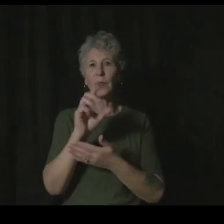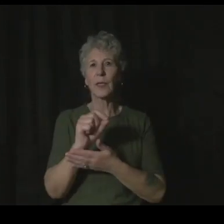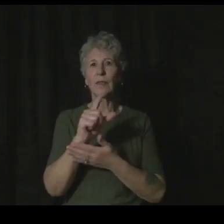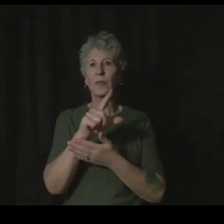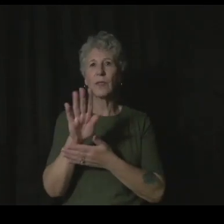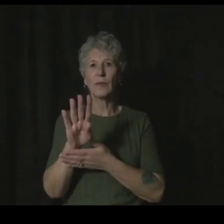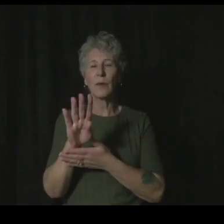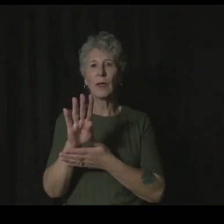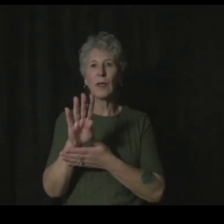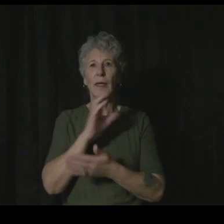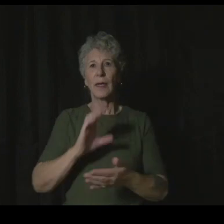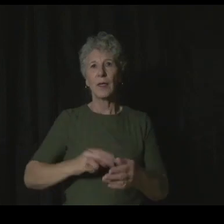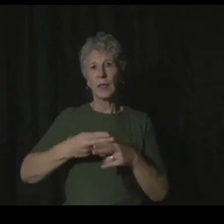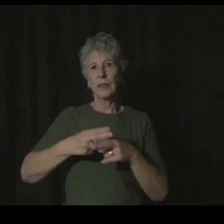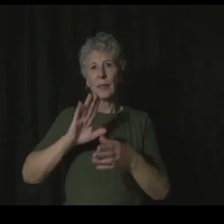name, amen.